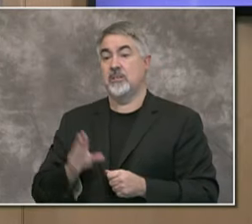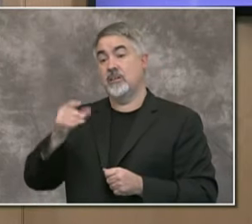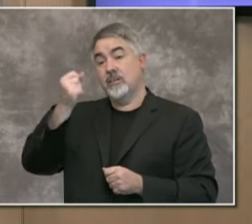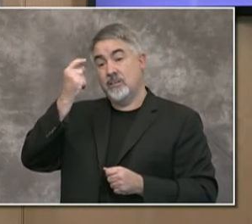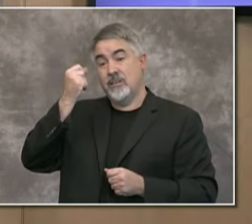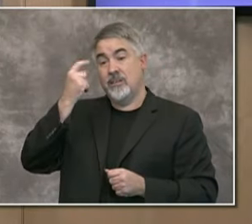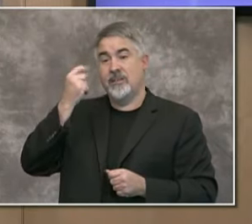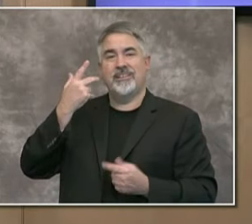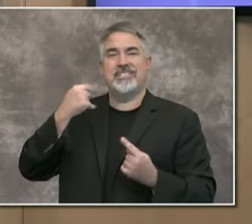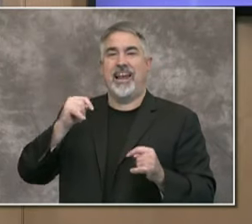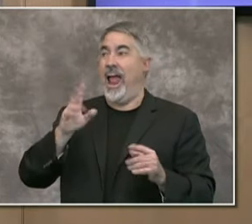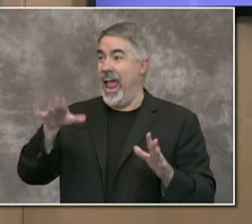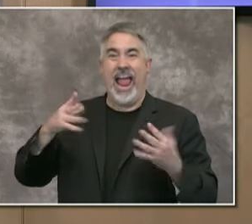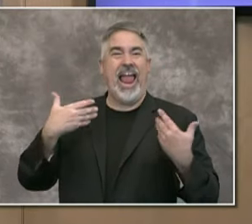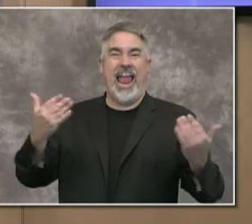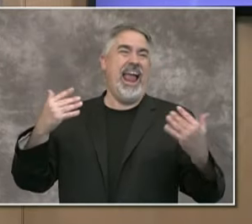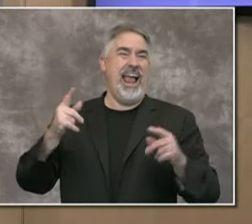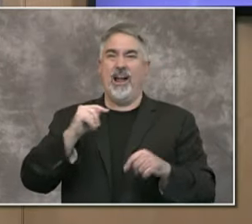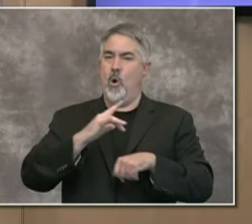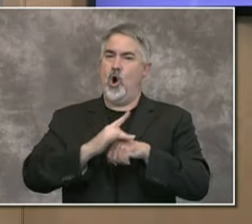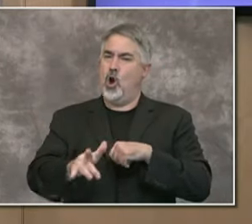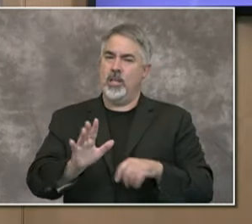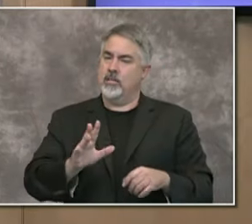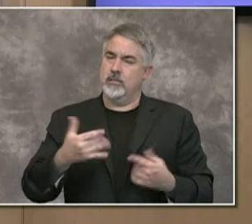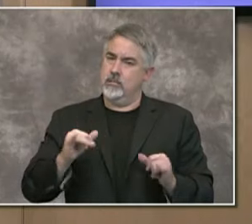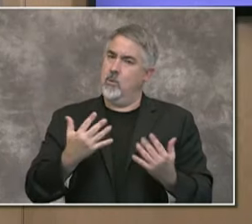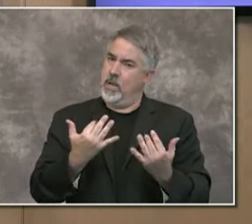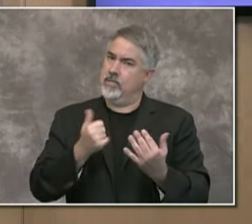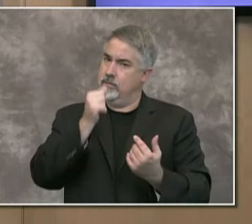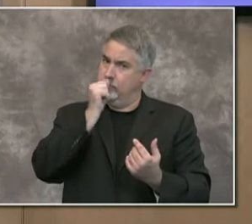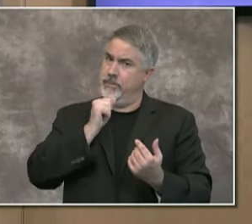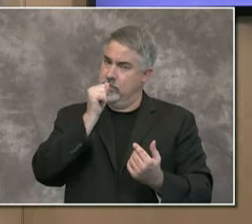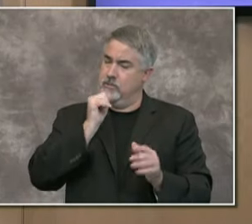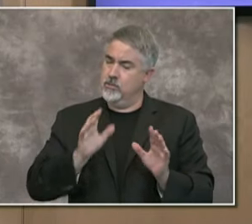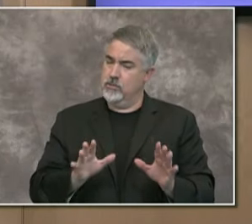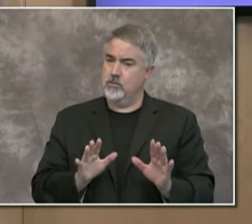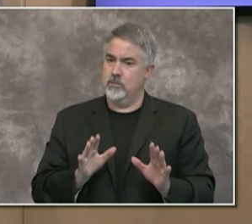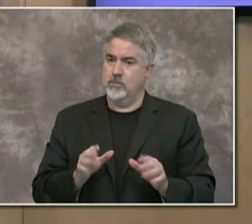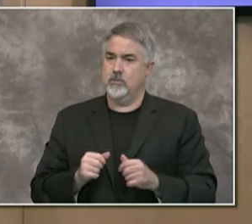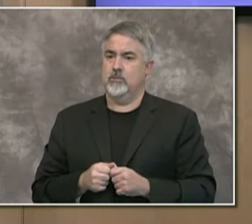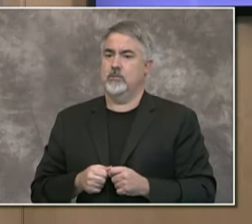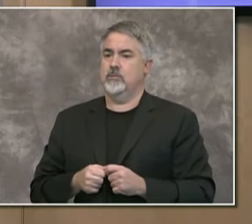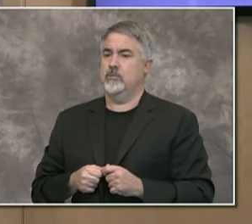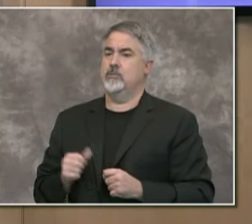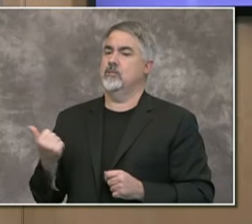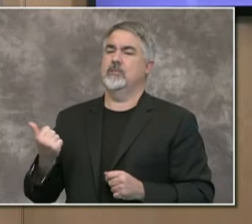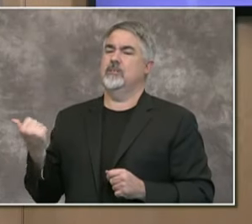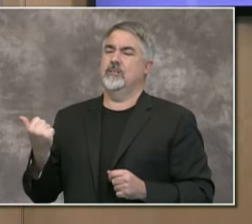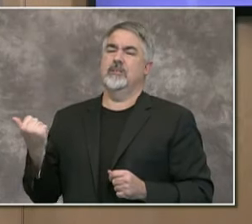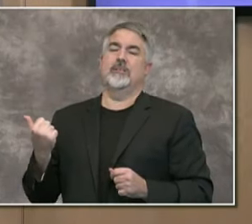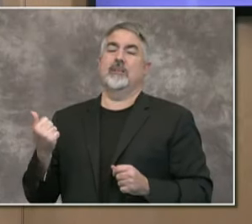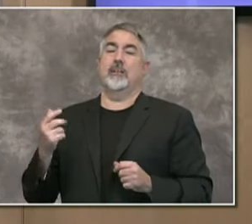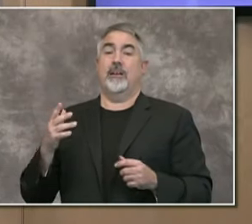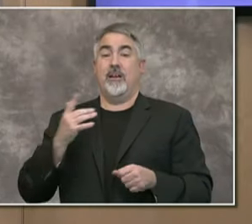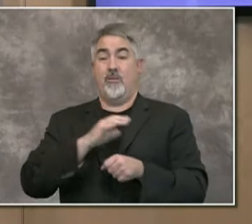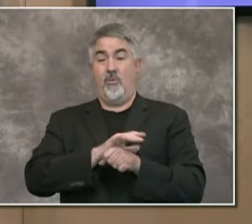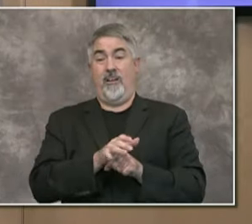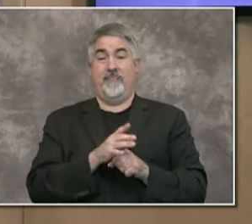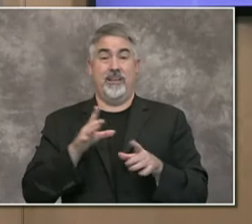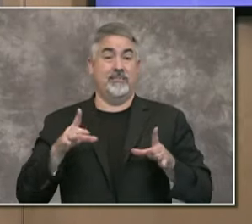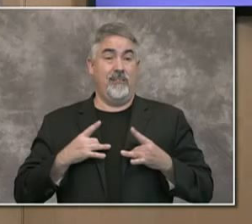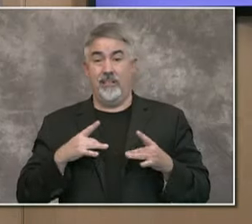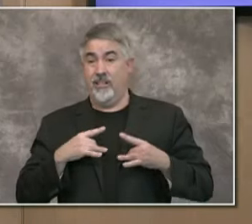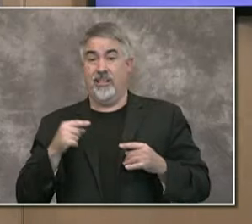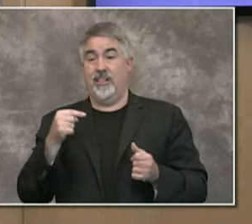early and certainly not meant in any way, as has already been stated today, to be taken as